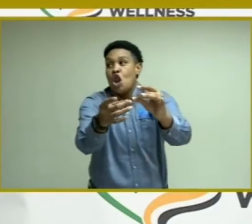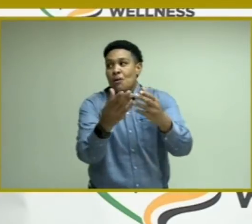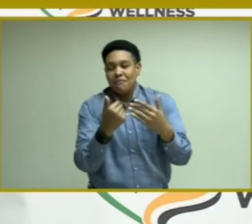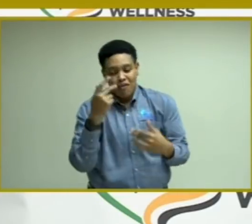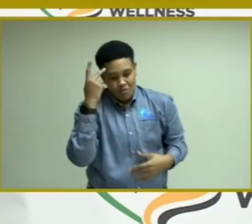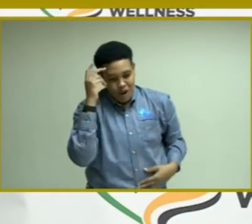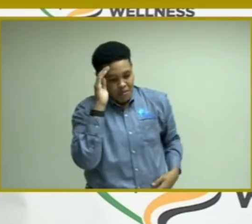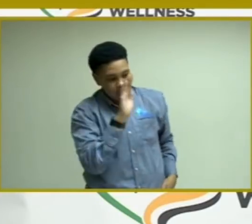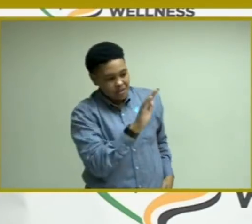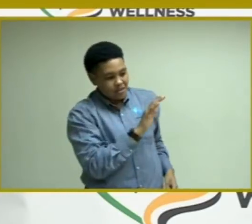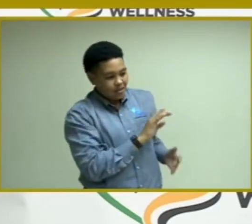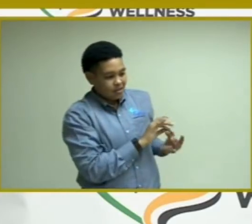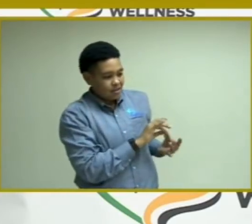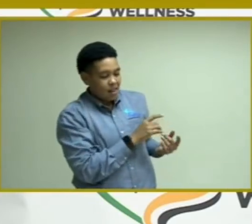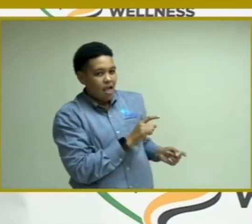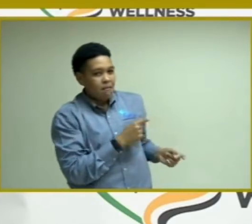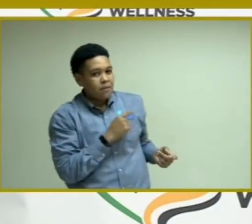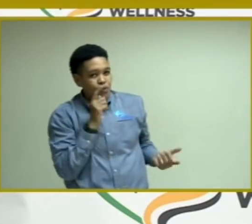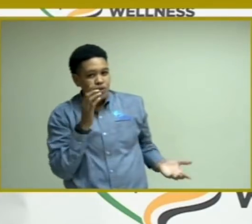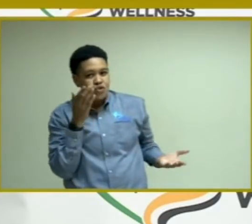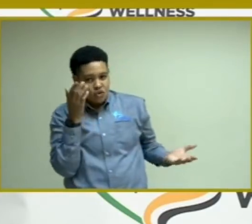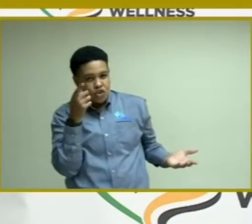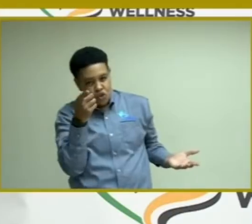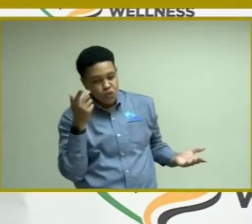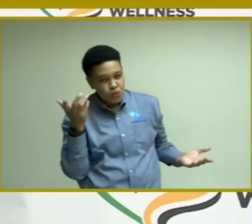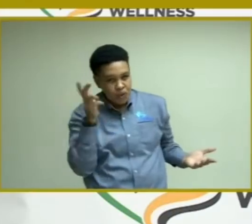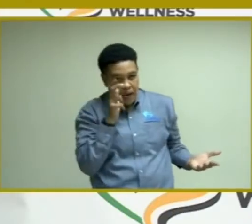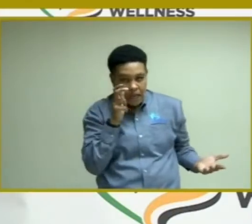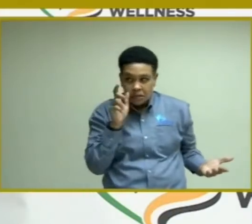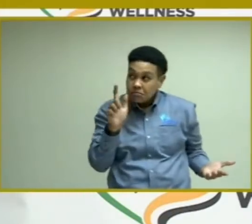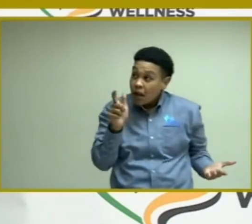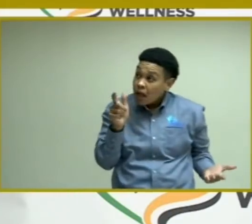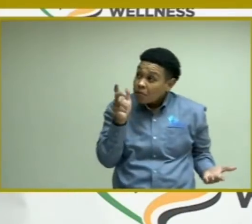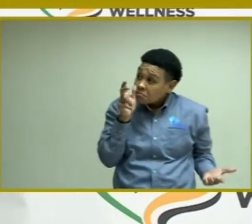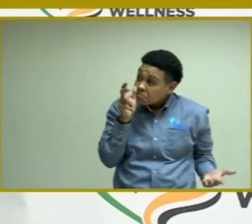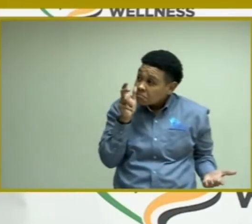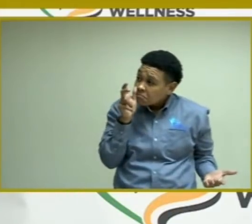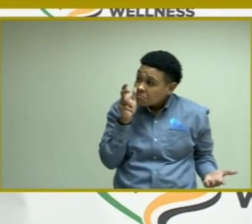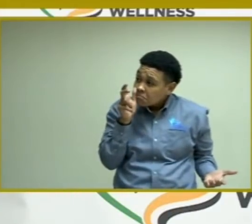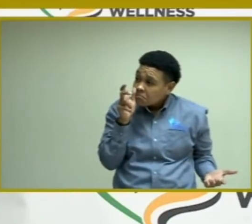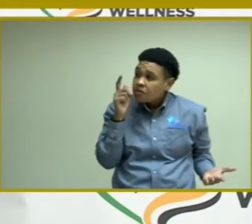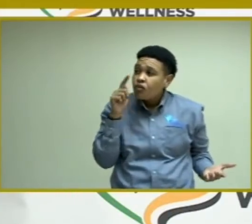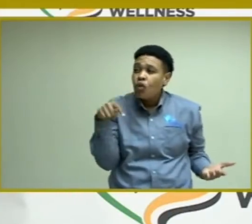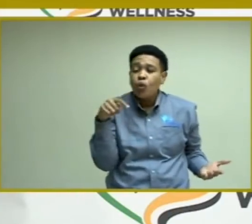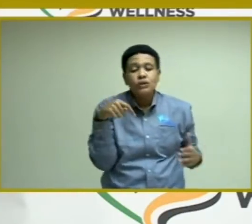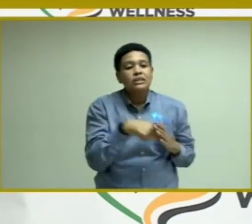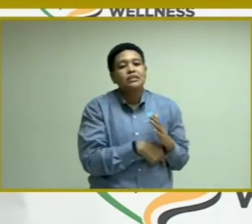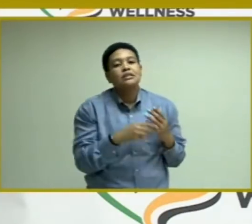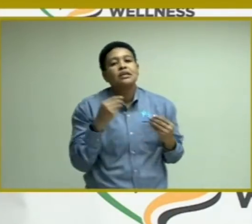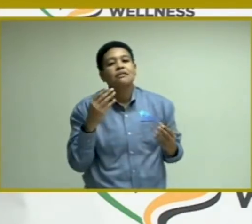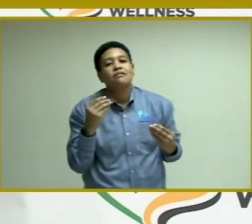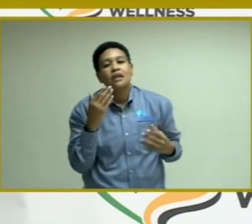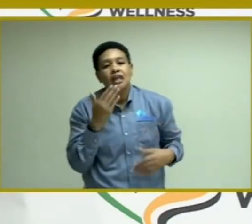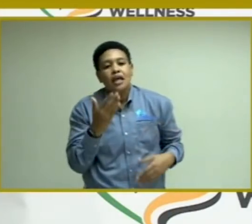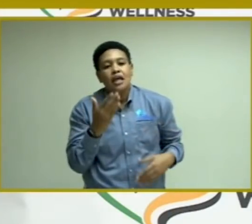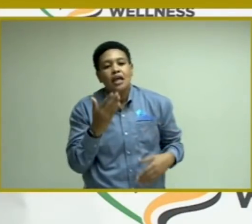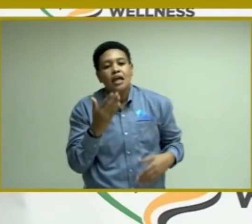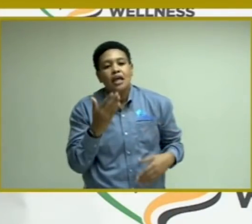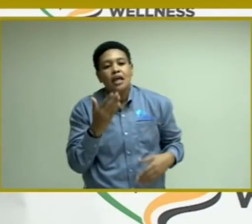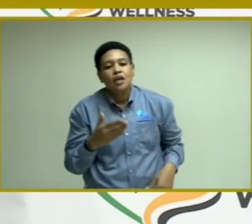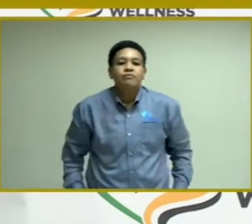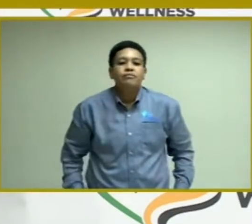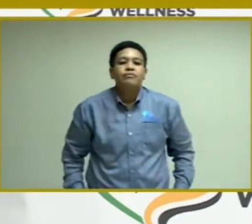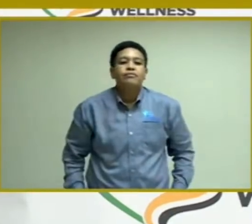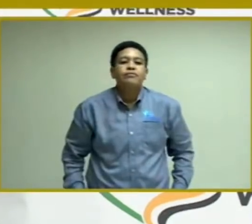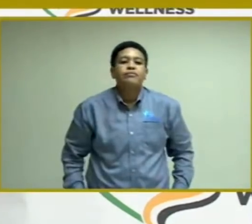process. I would suggest that you listen out later on today for those details. Thank you.